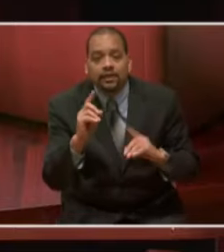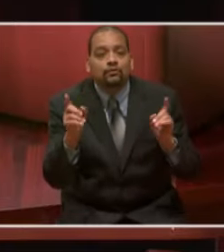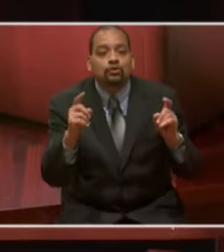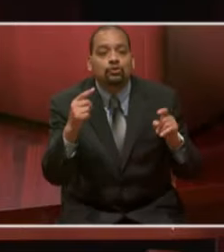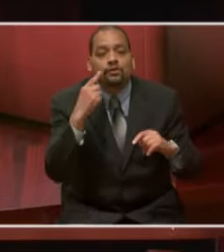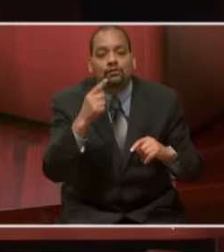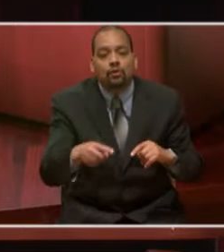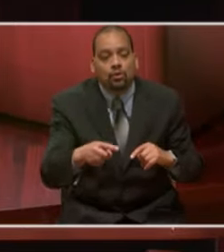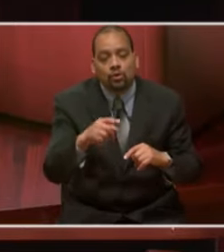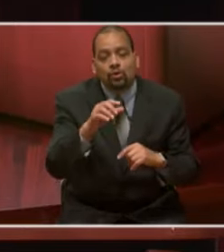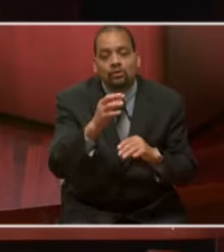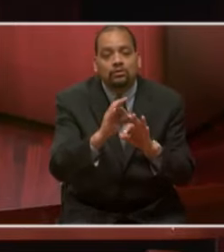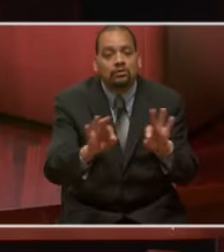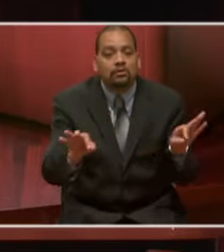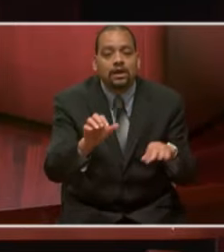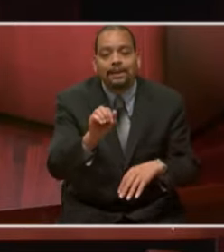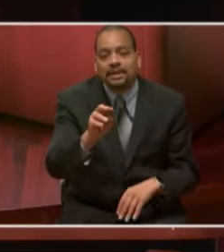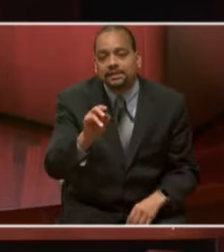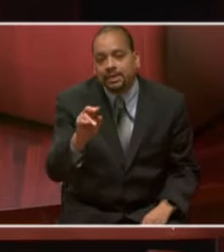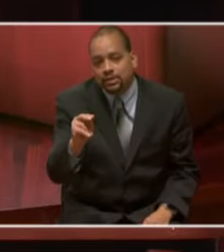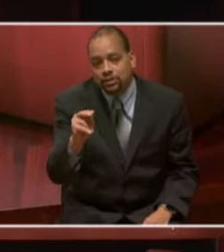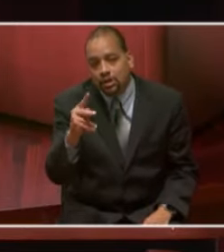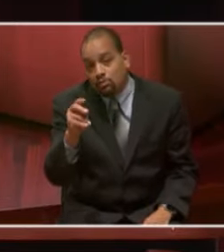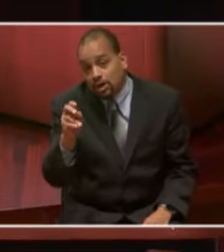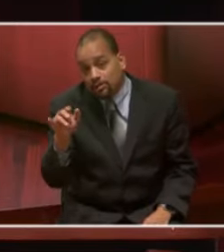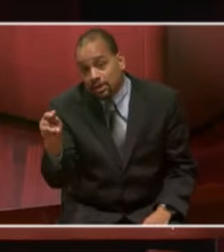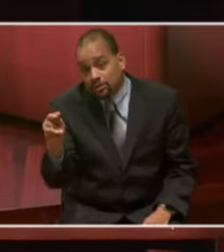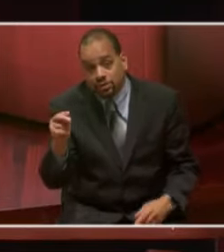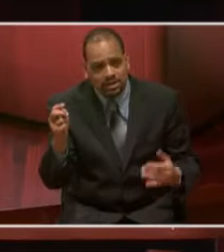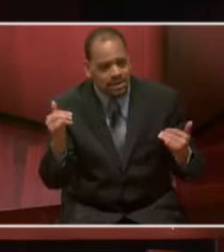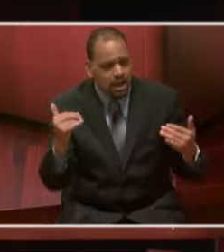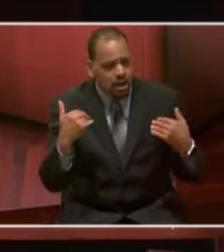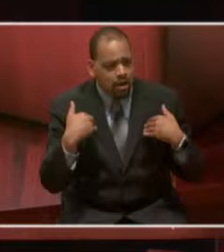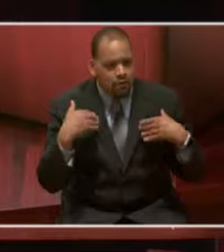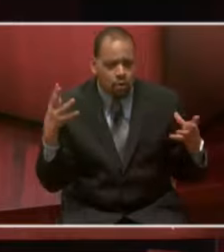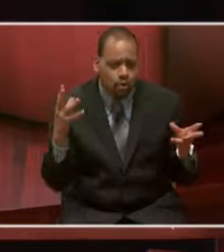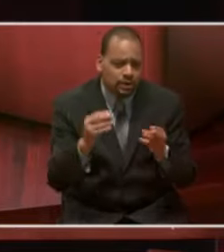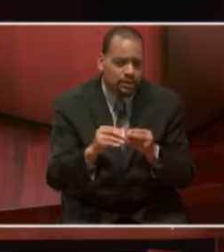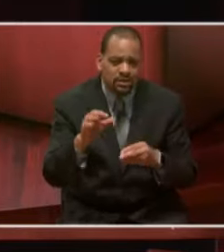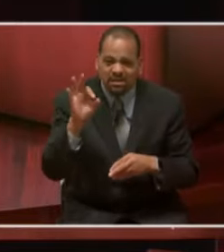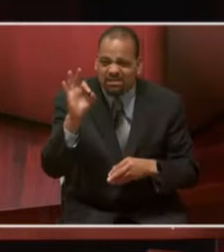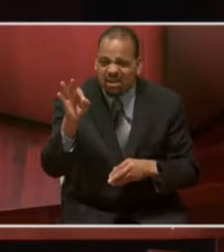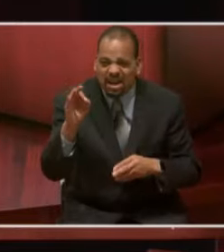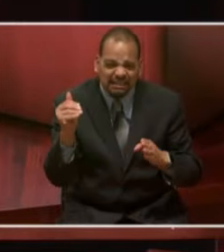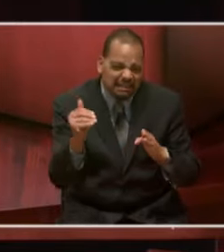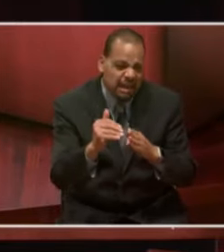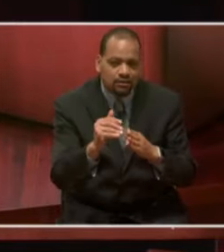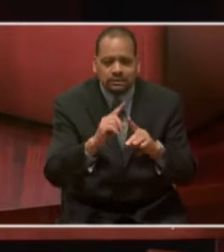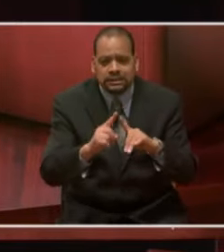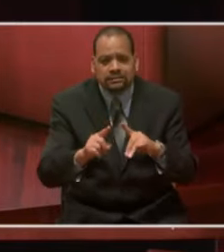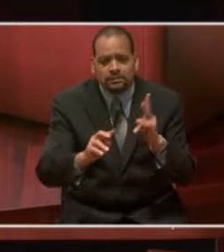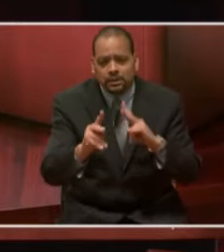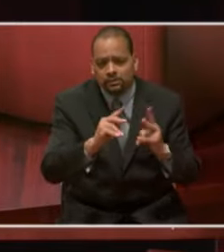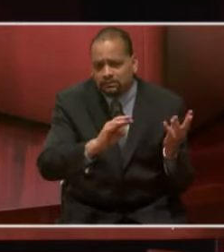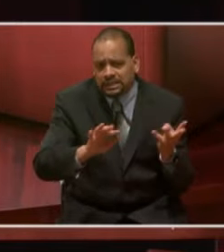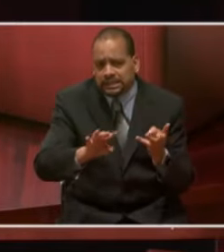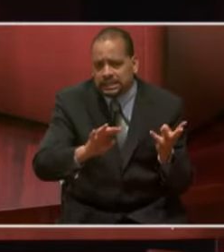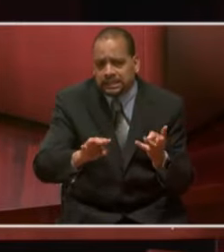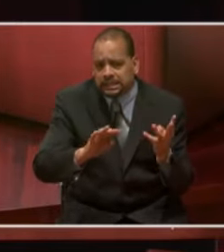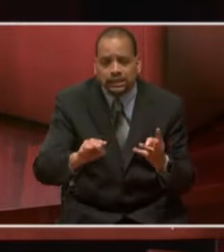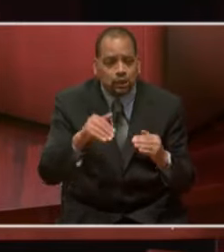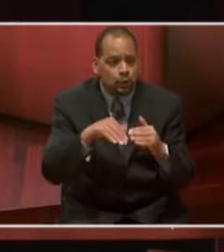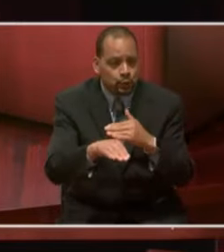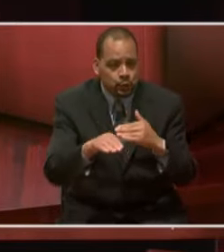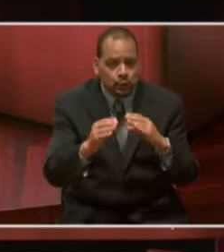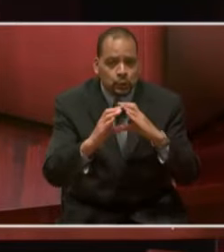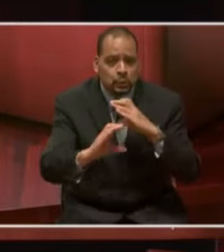the Presidential End Hunger Award, a Unity Award in Media, and a 1982 Emmy. When he was awarded